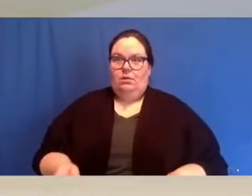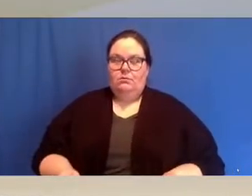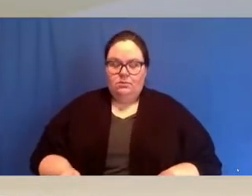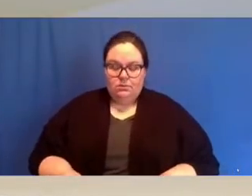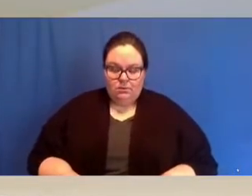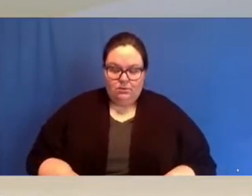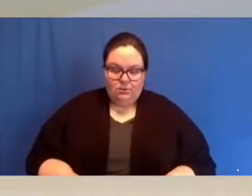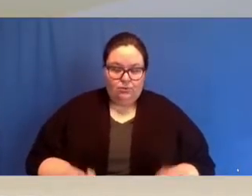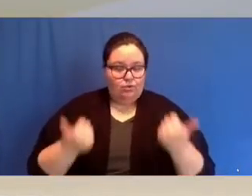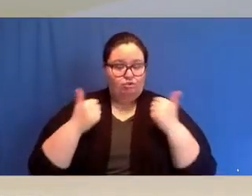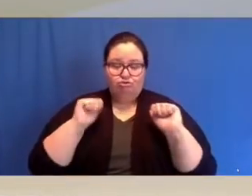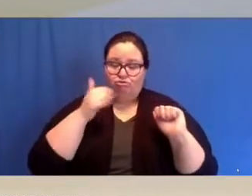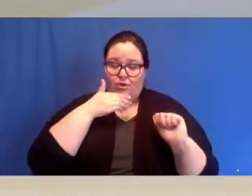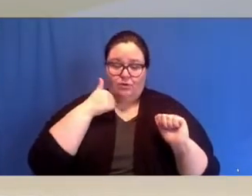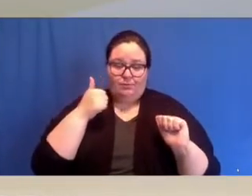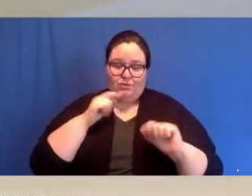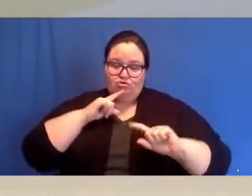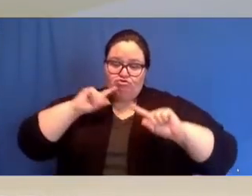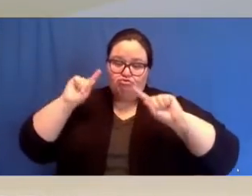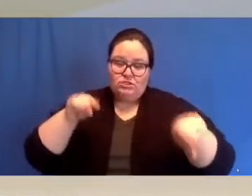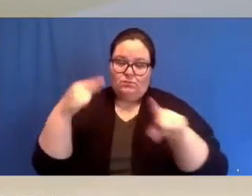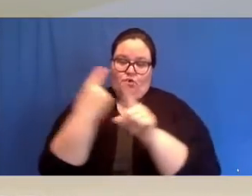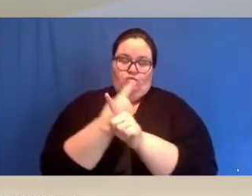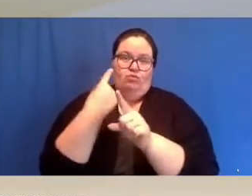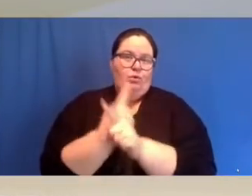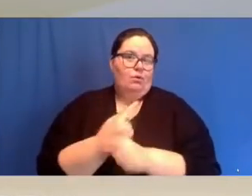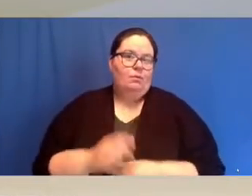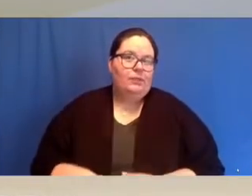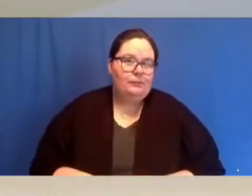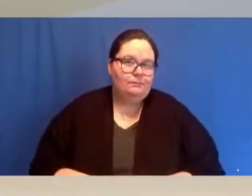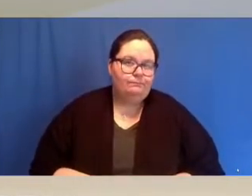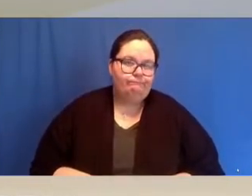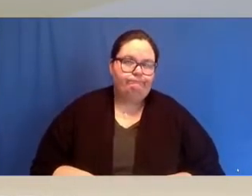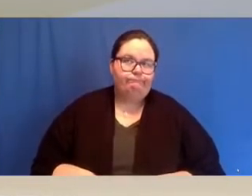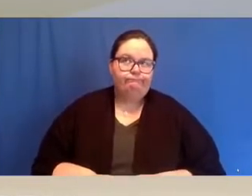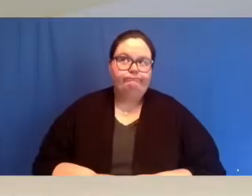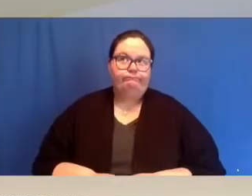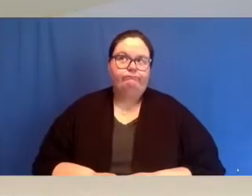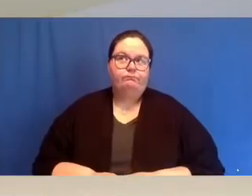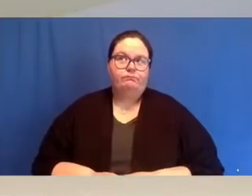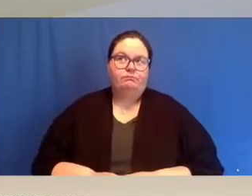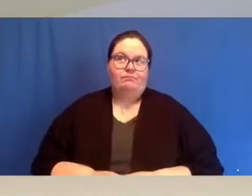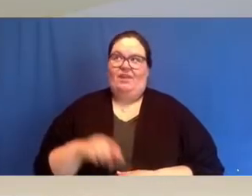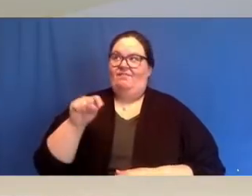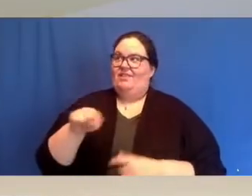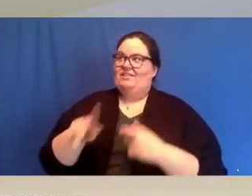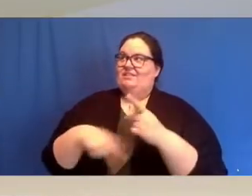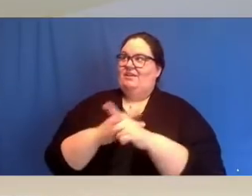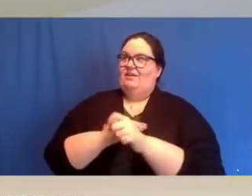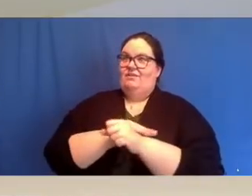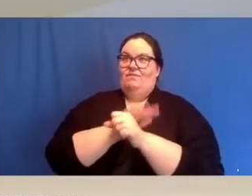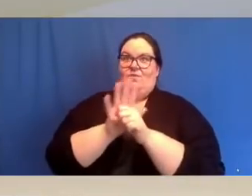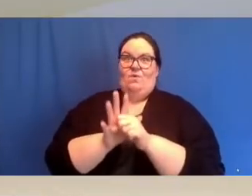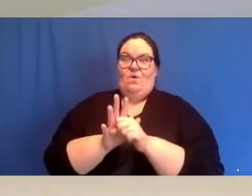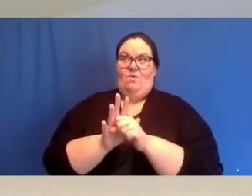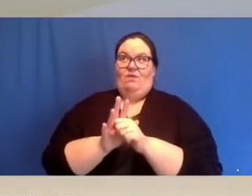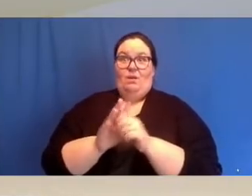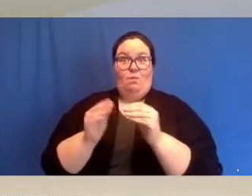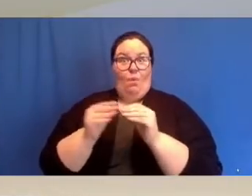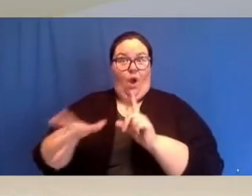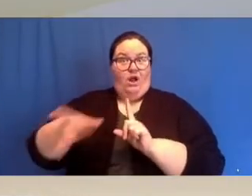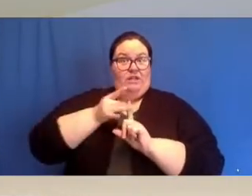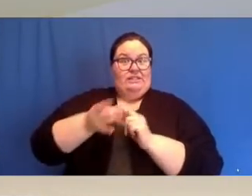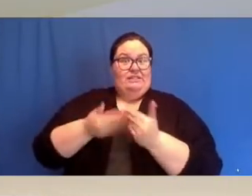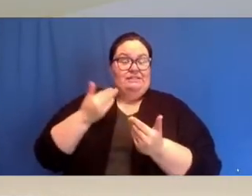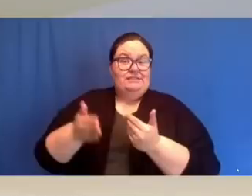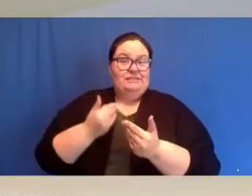best to react to the realities of this variant, how contagious it is. When you look at the